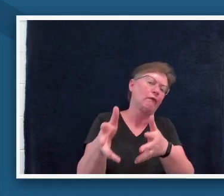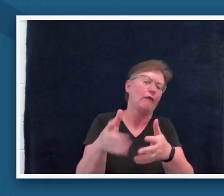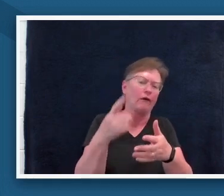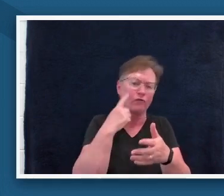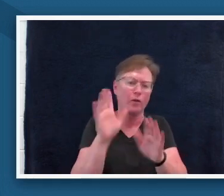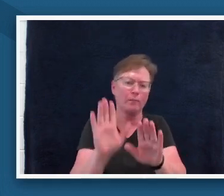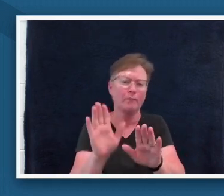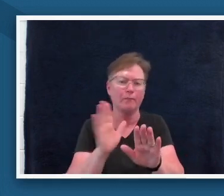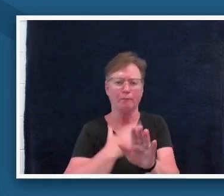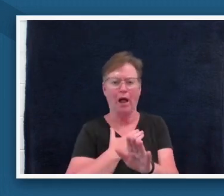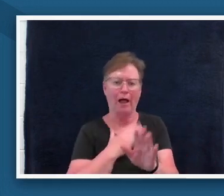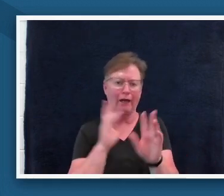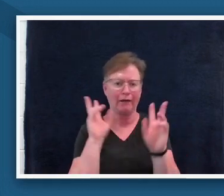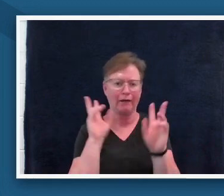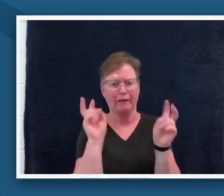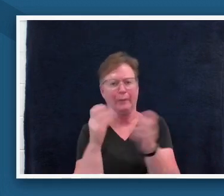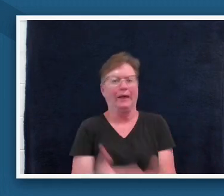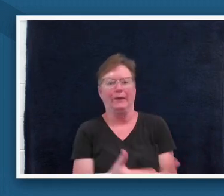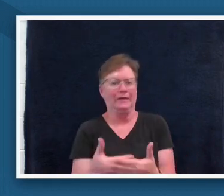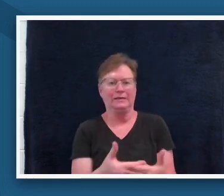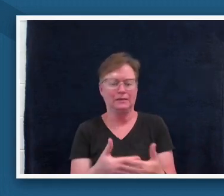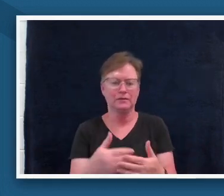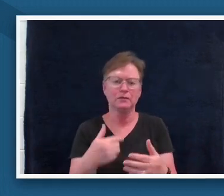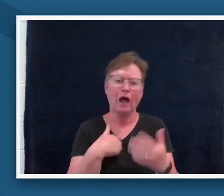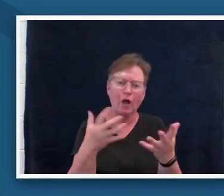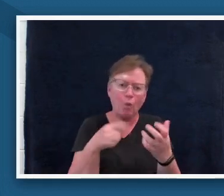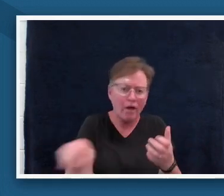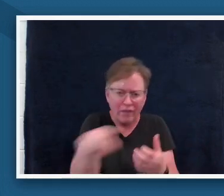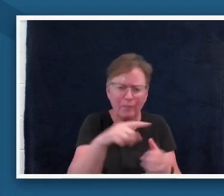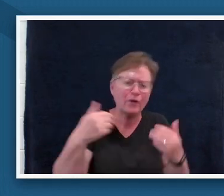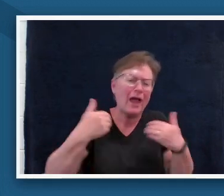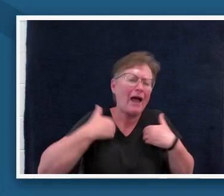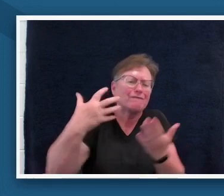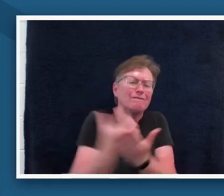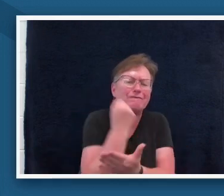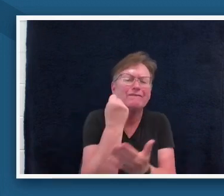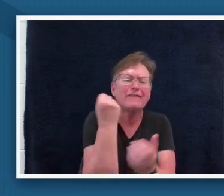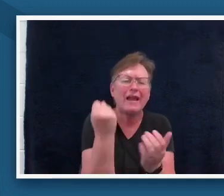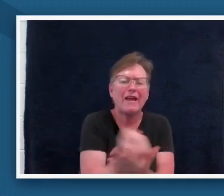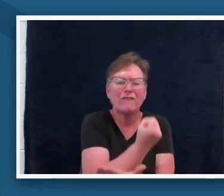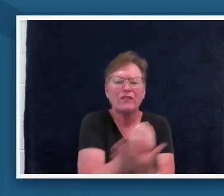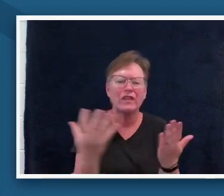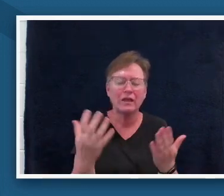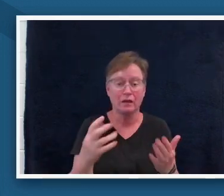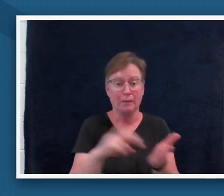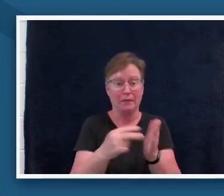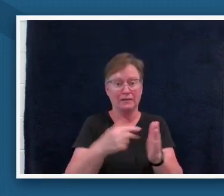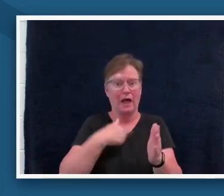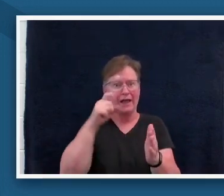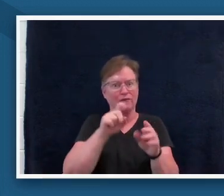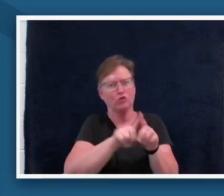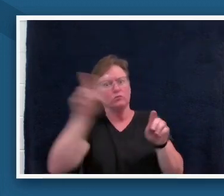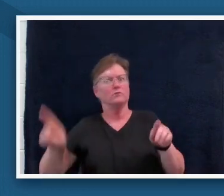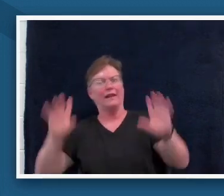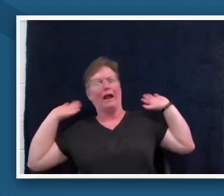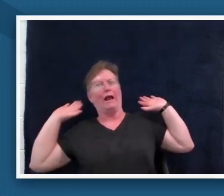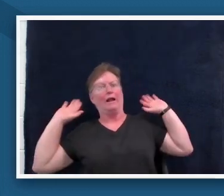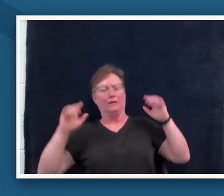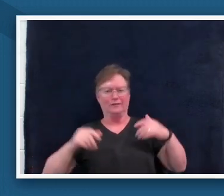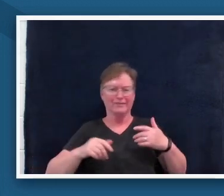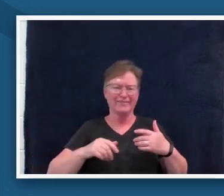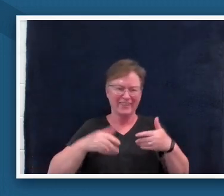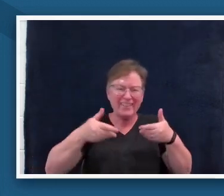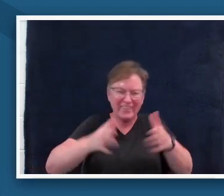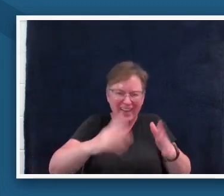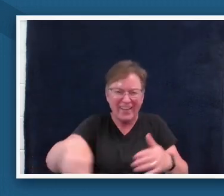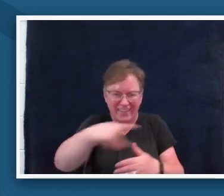every ounce of it. And that's partly of most of the time that means I got to get out of the way. I have to get out the way so that